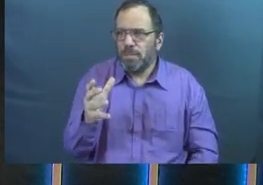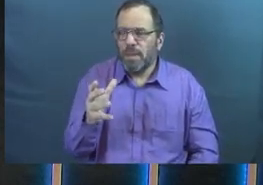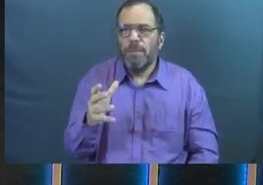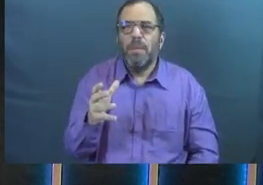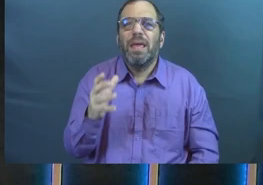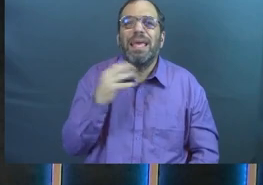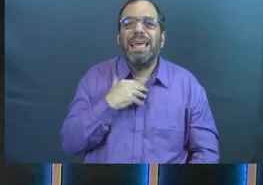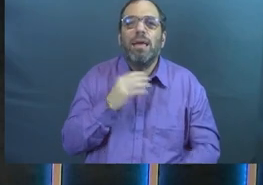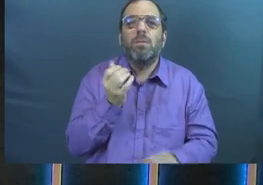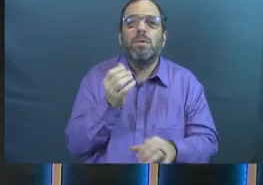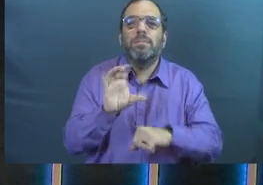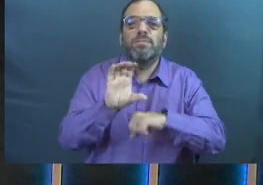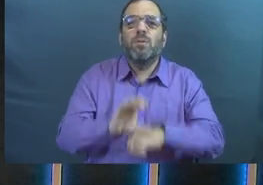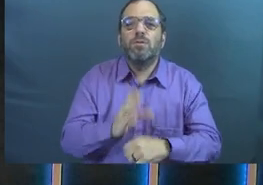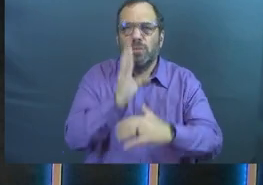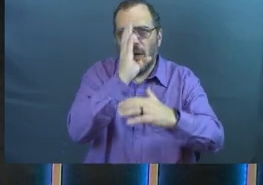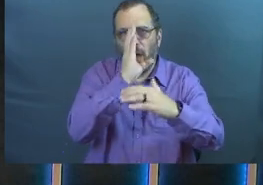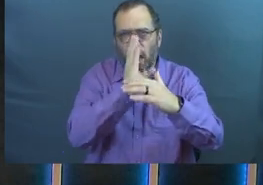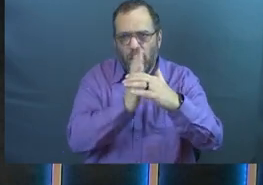it's going to humble you.